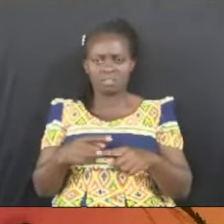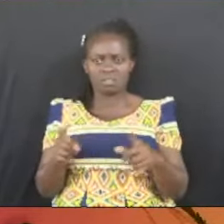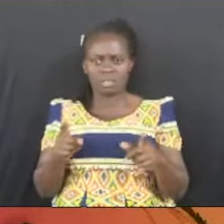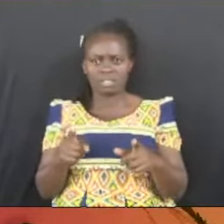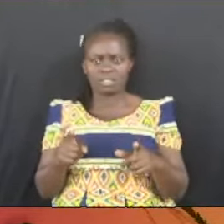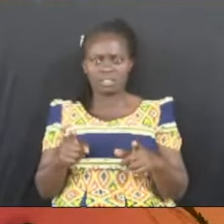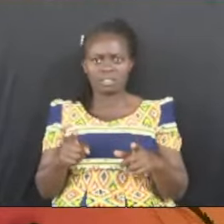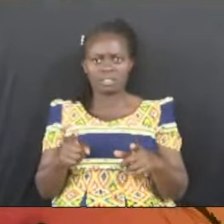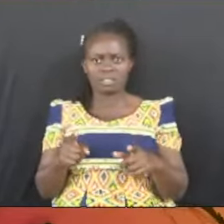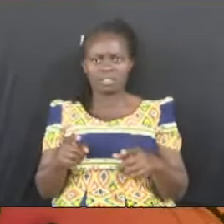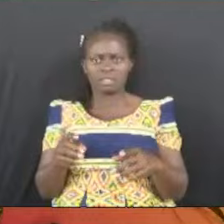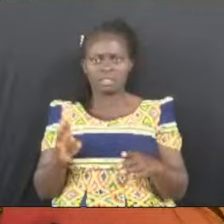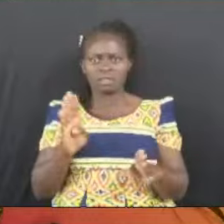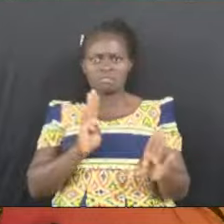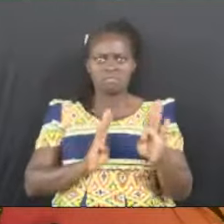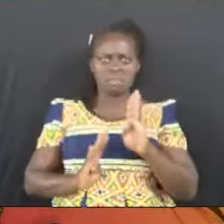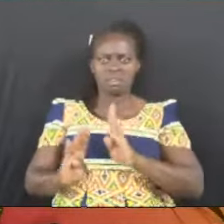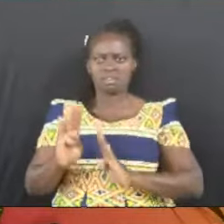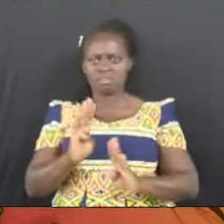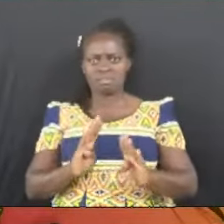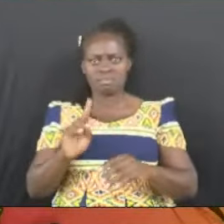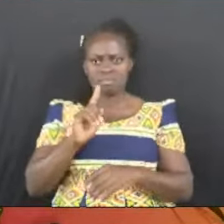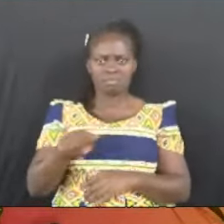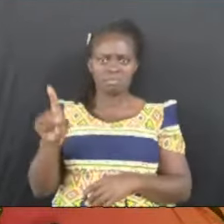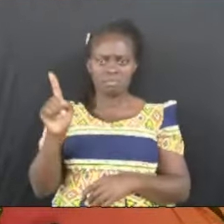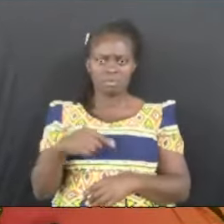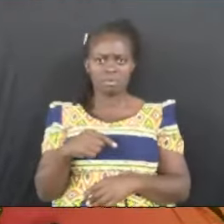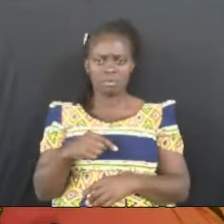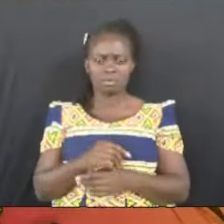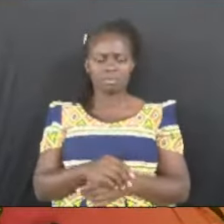my country and that's it.